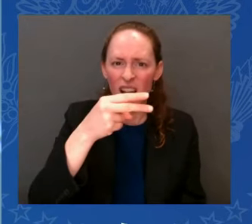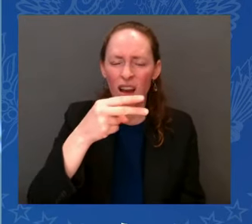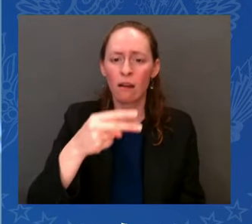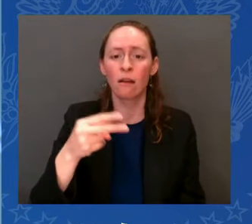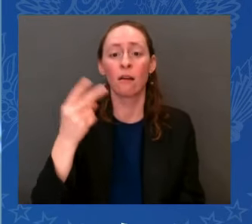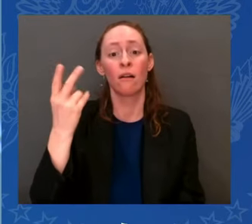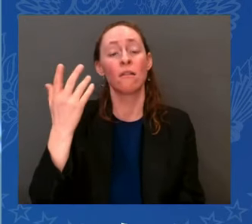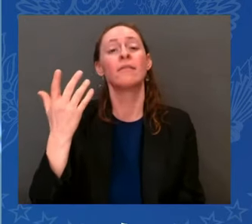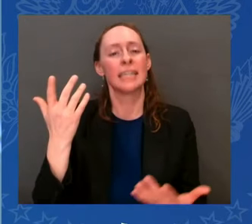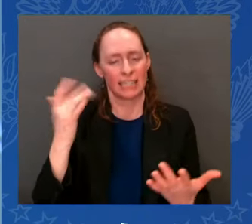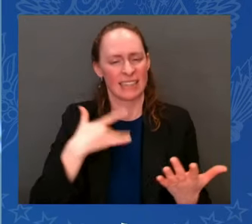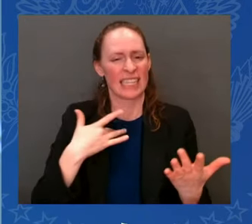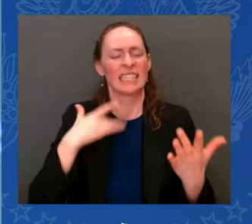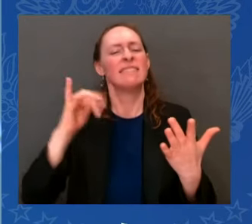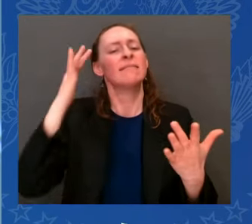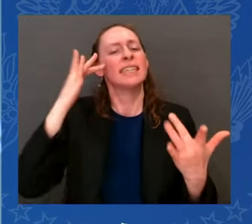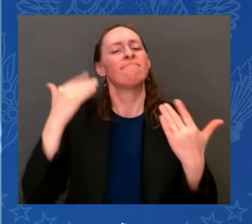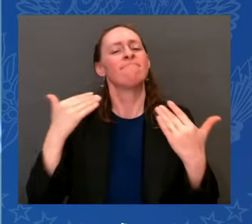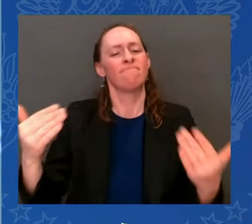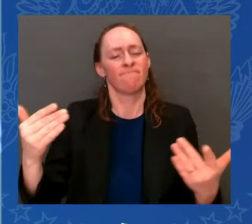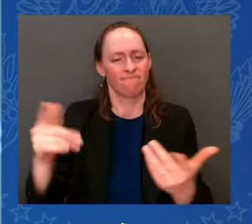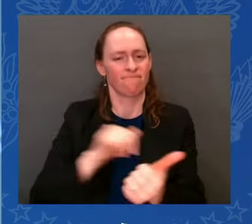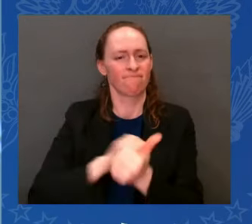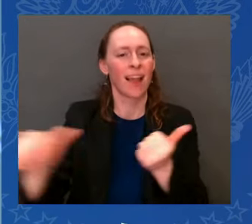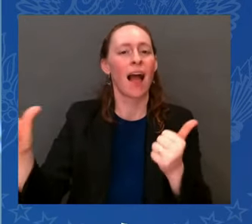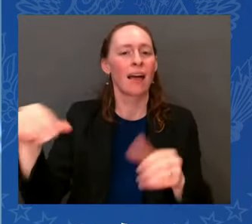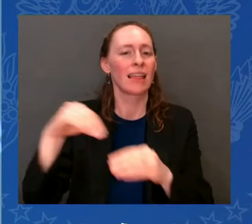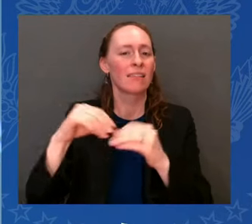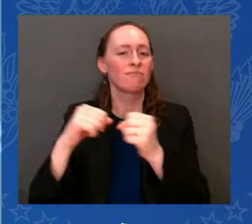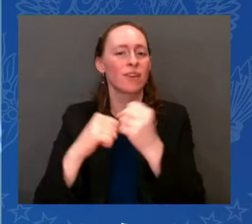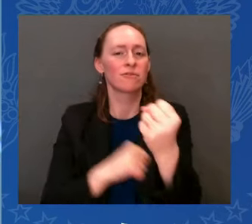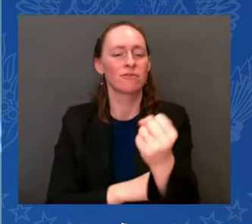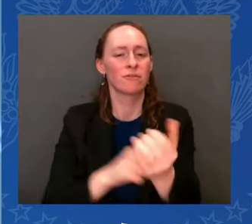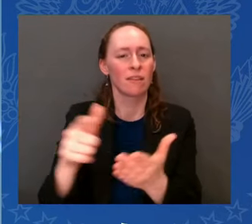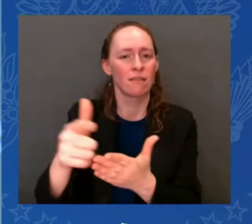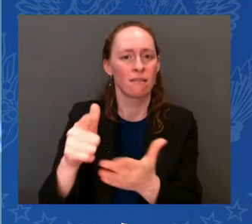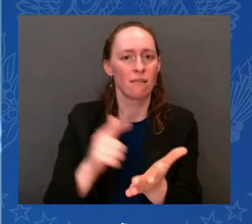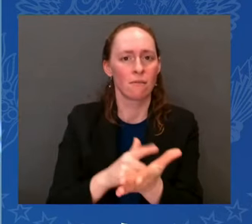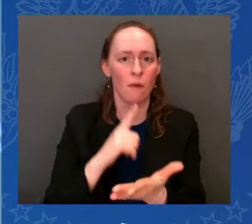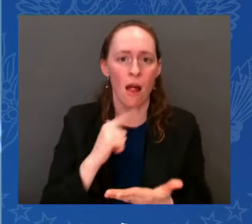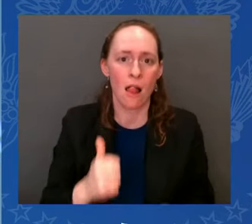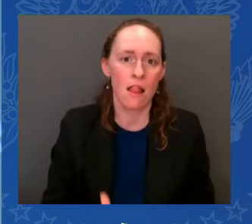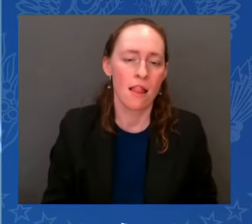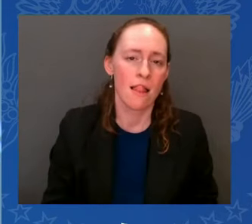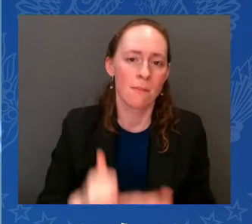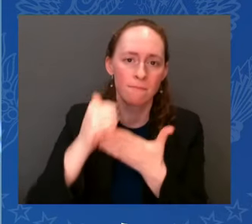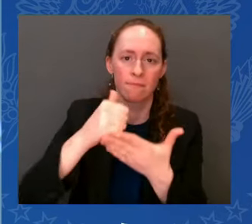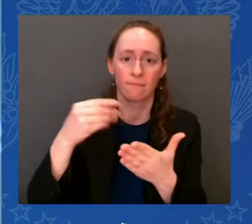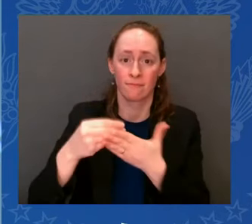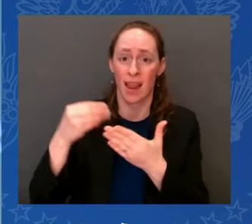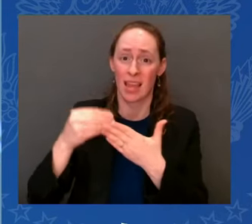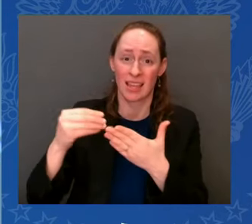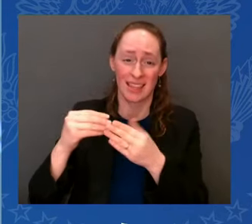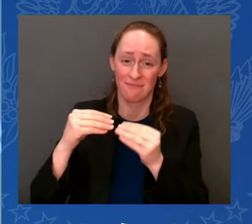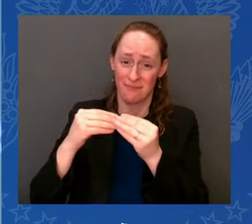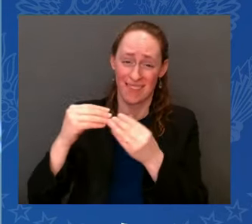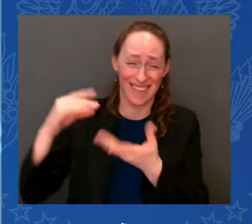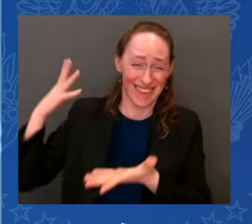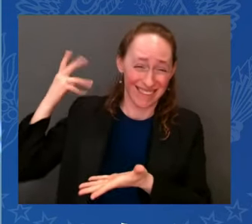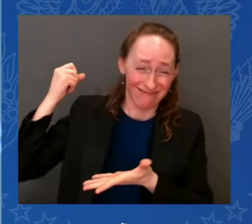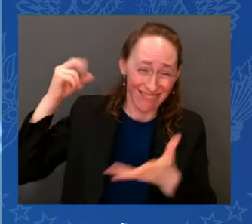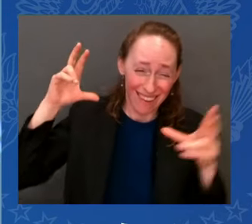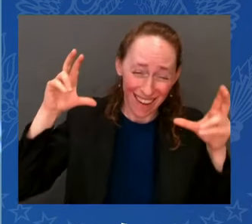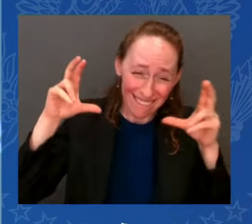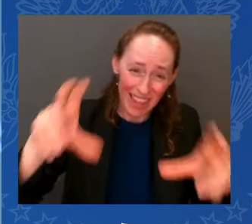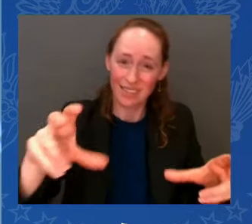any investment made in infrastructure since Eisenhower's interstate highway system. A number of Republicans came together with Democrats to help us get it